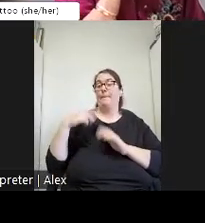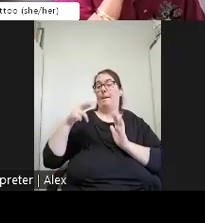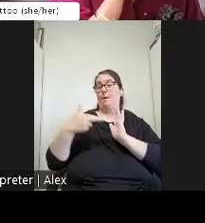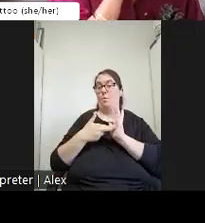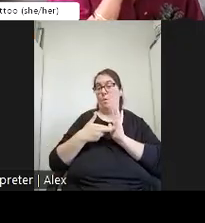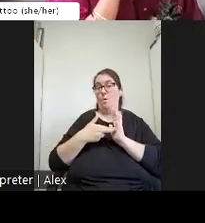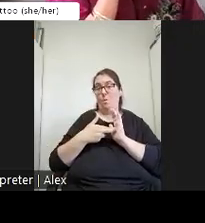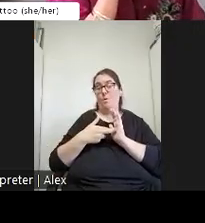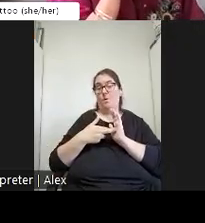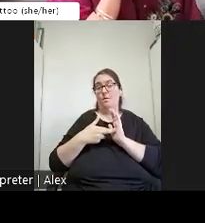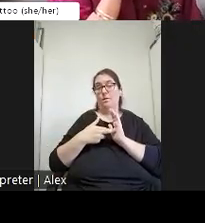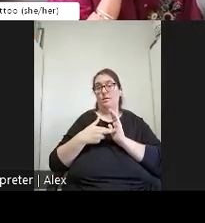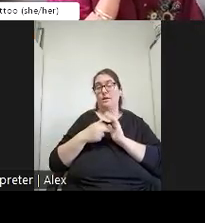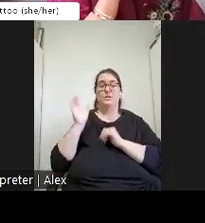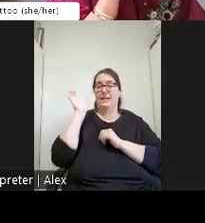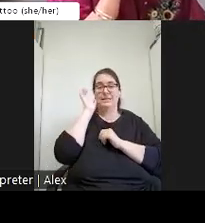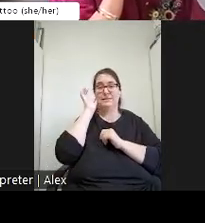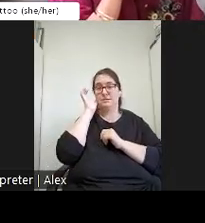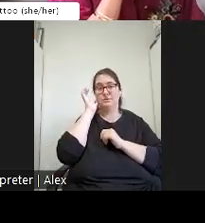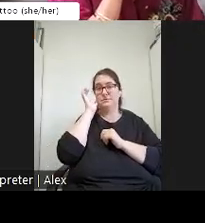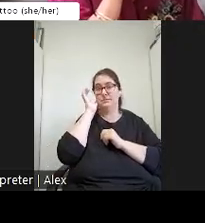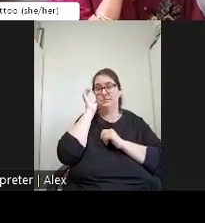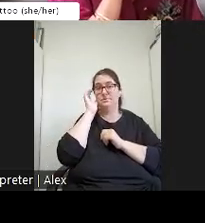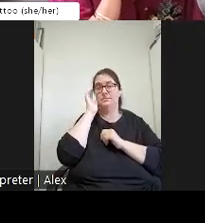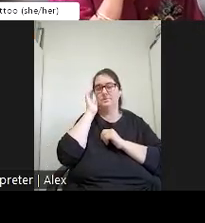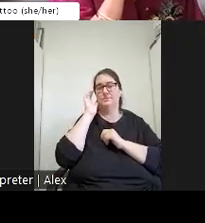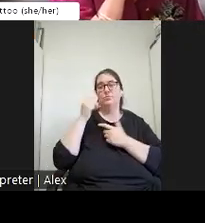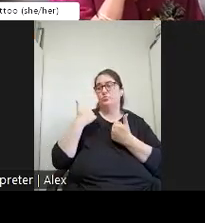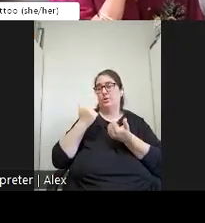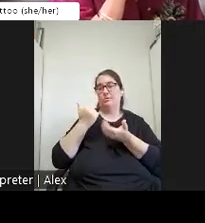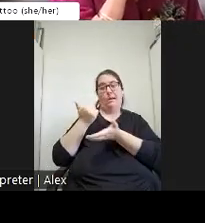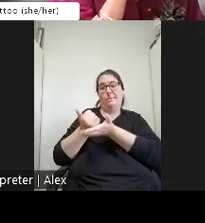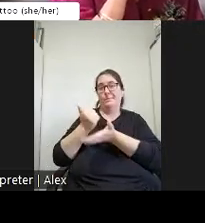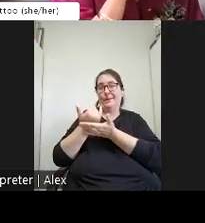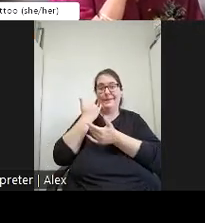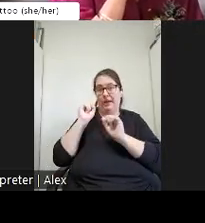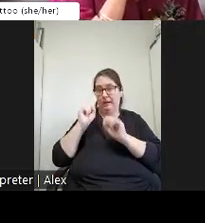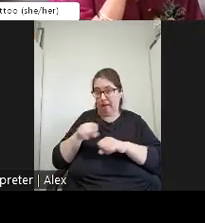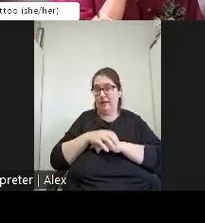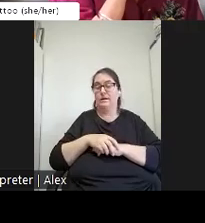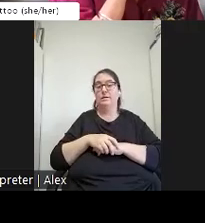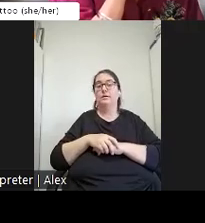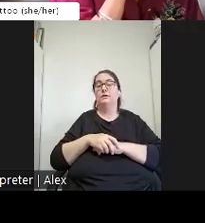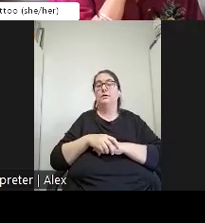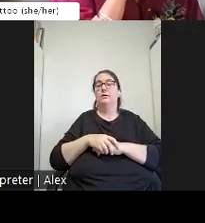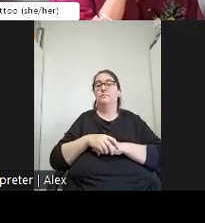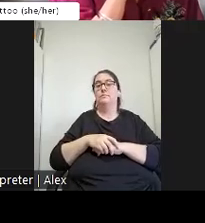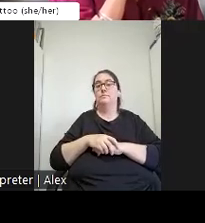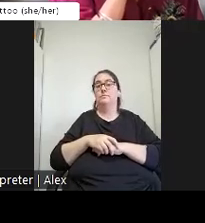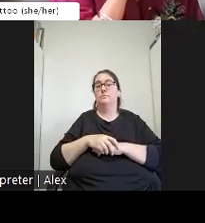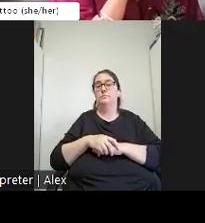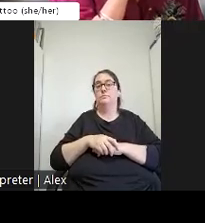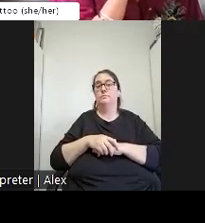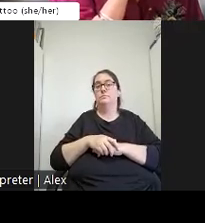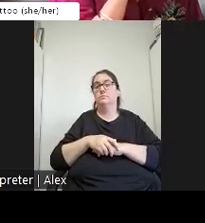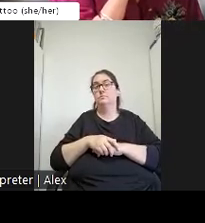to listen to you and provide any assistance that I could. And